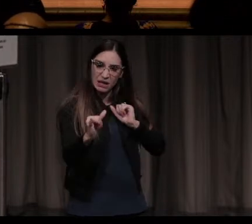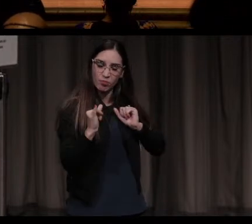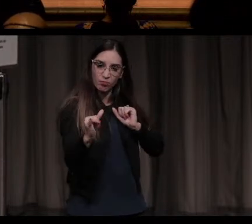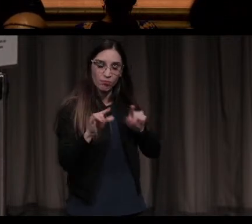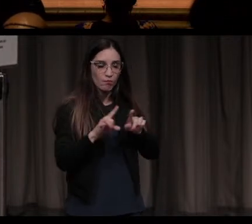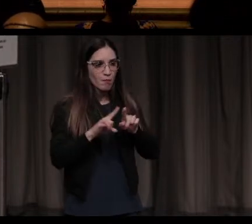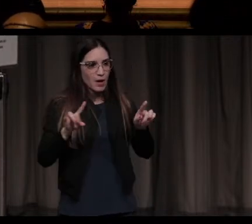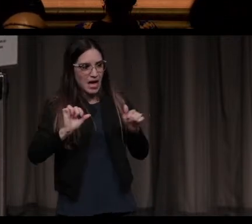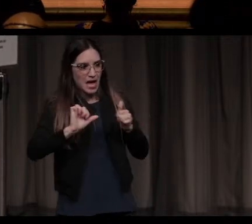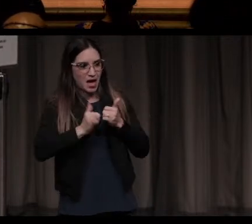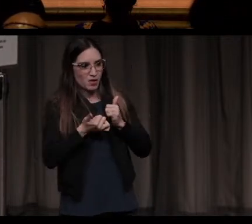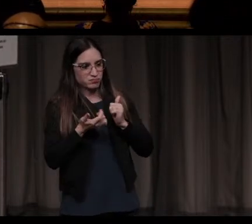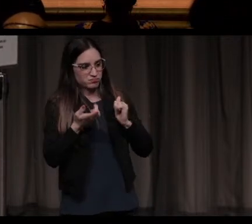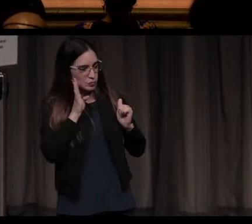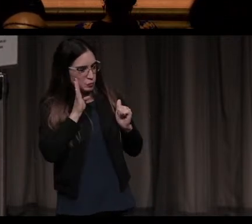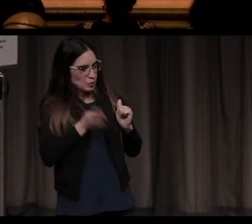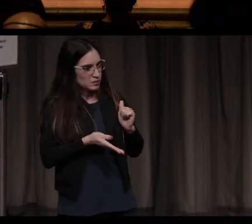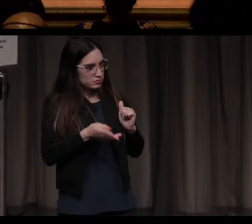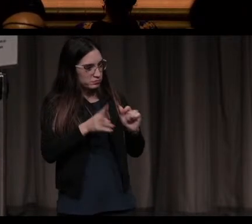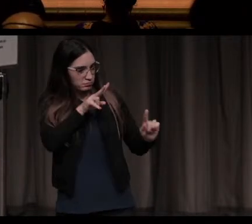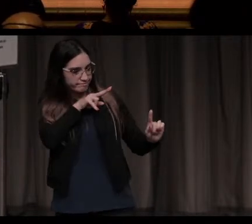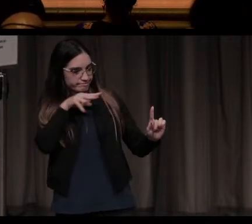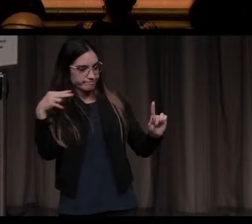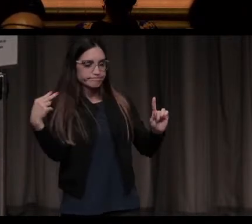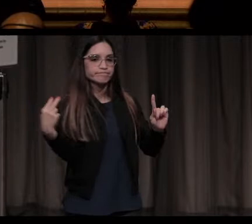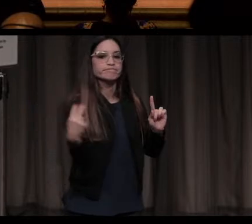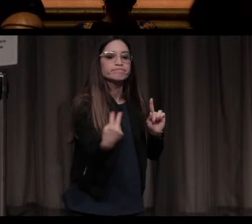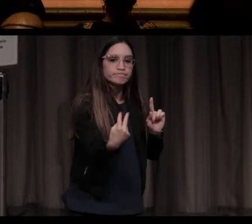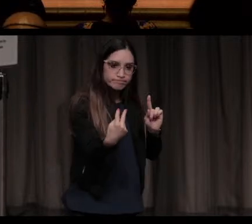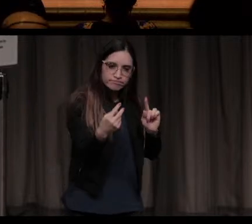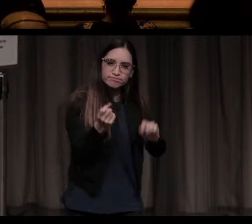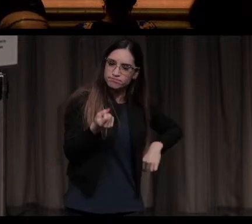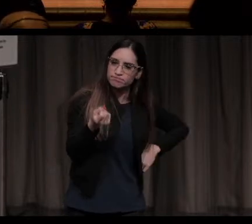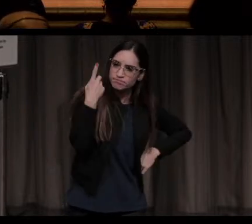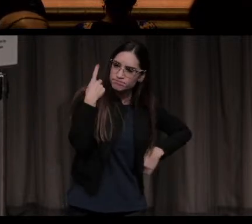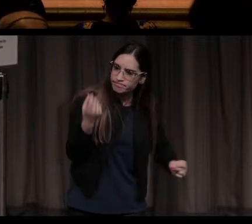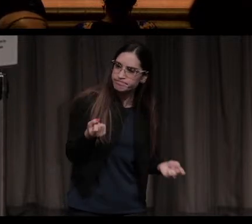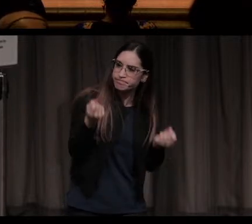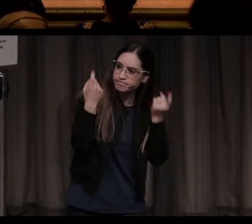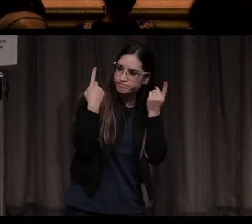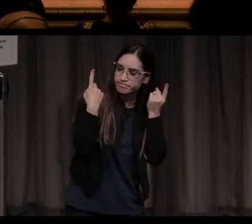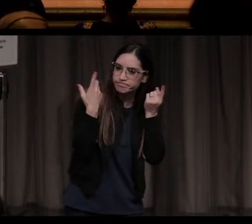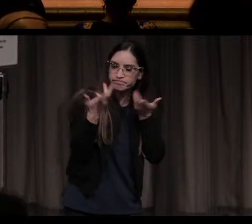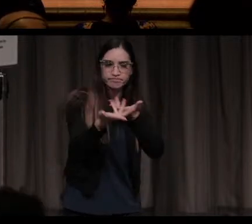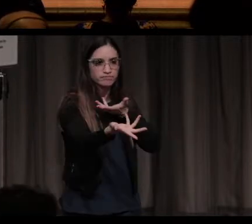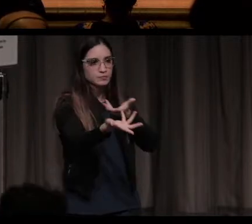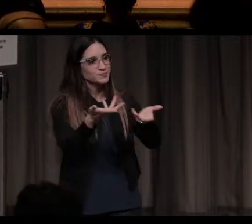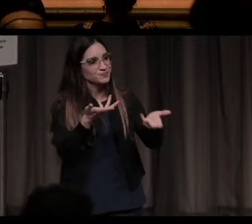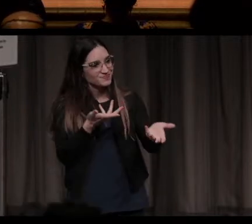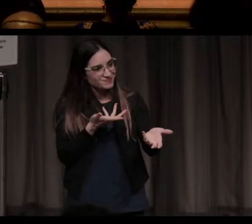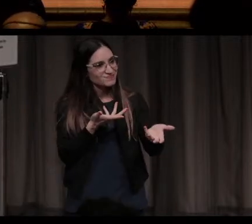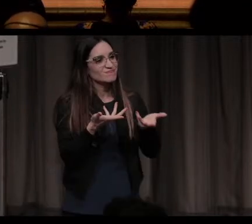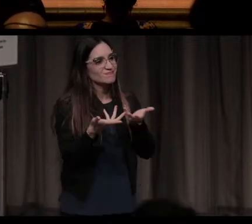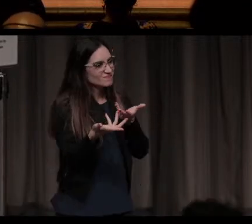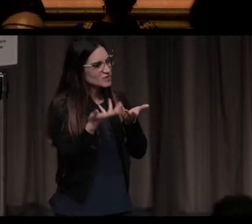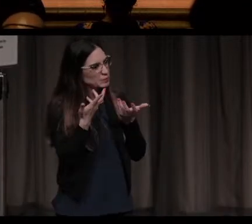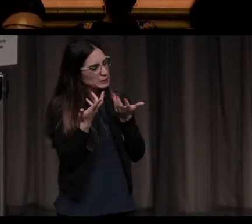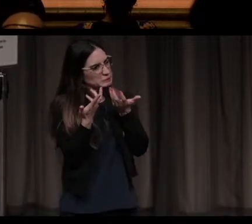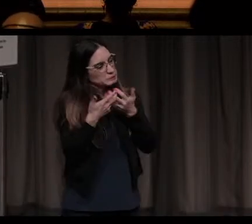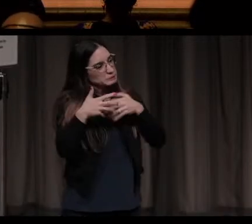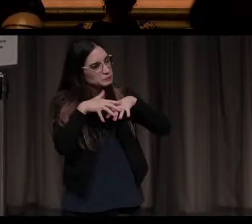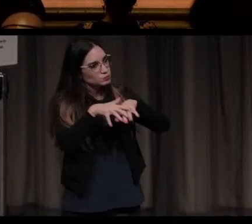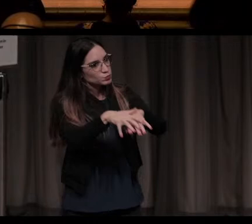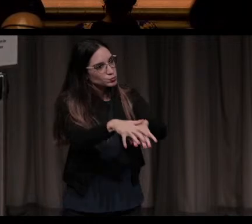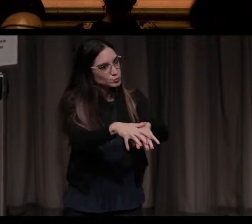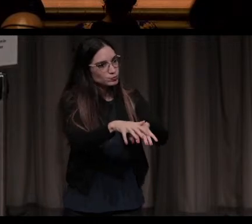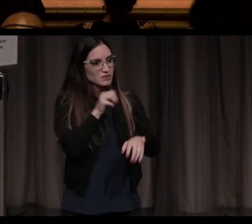we need to find ways to make sure that our knowledge is just as valid, and that we have a way to place ourselves in the mainstream world